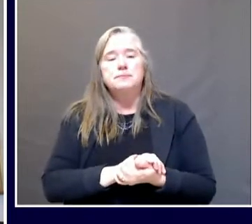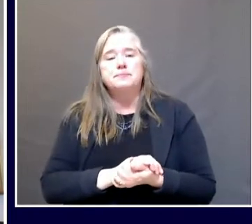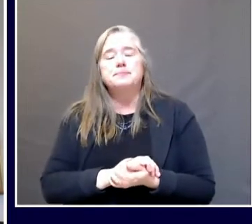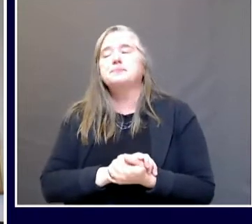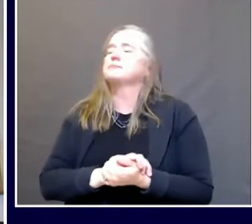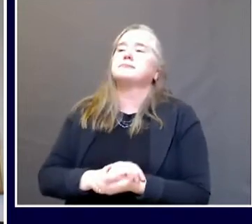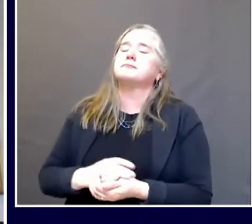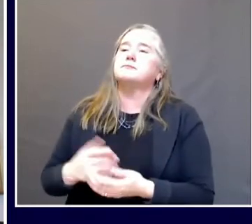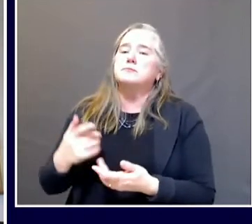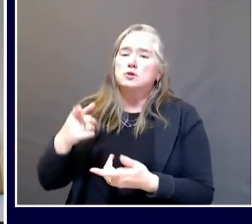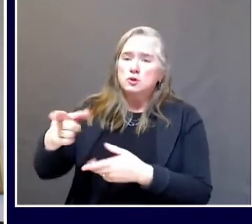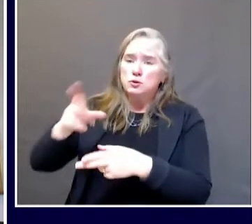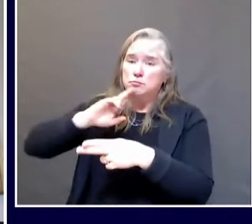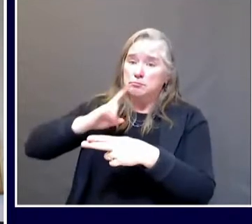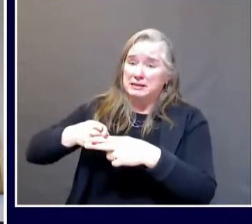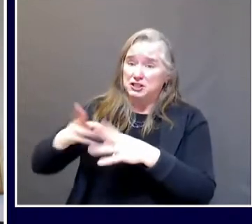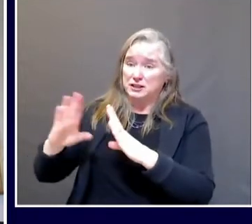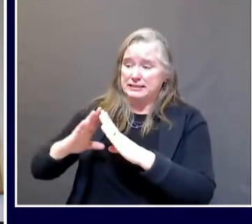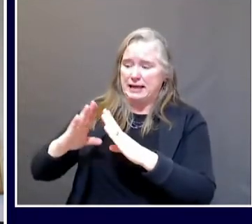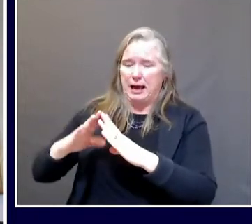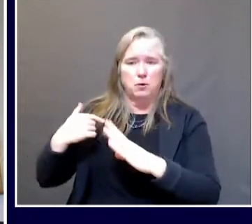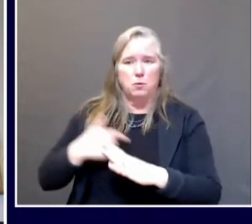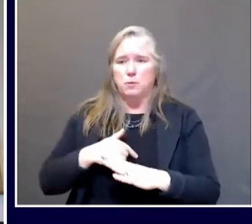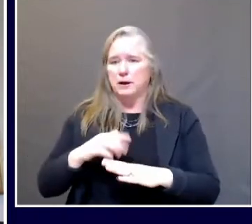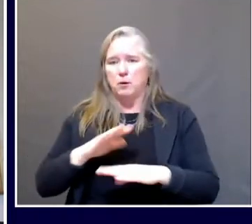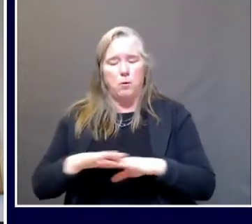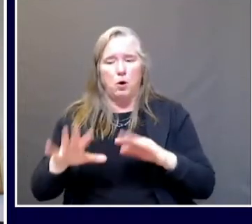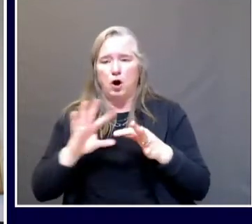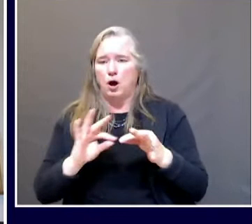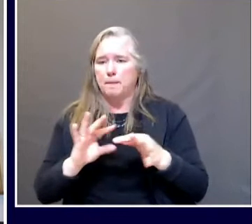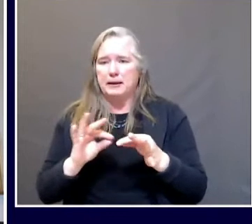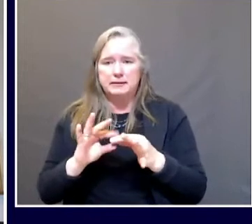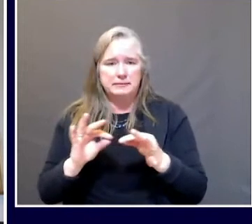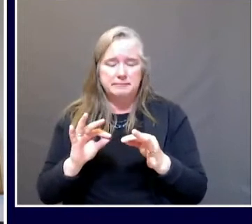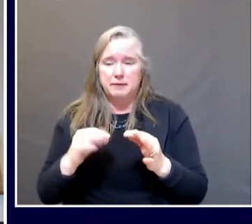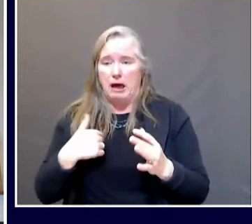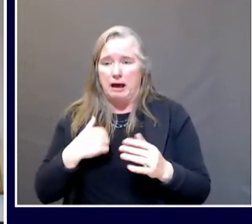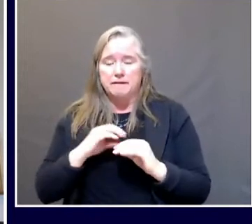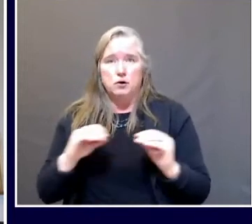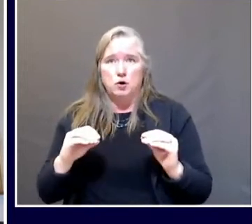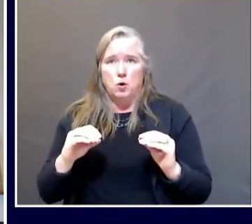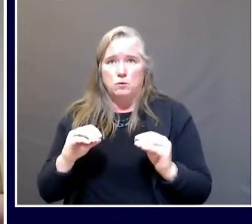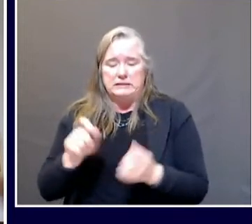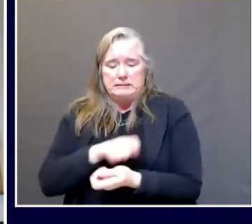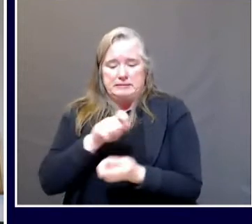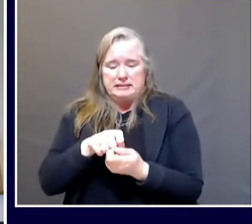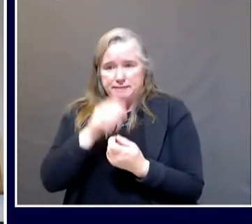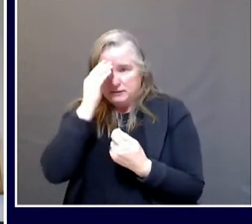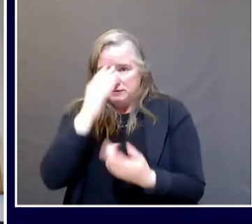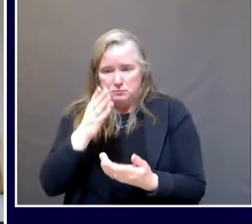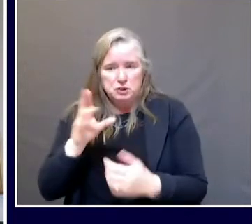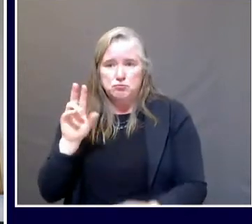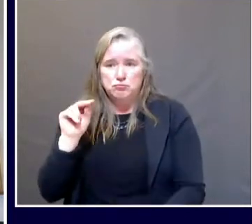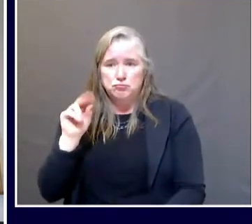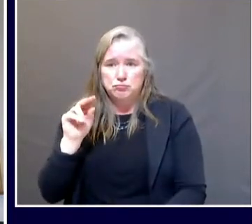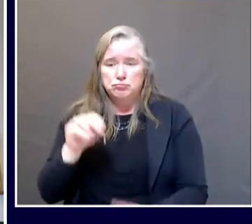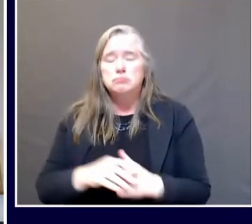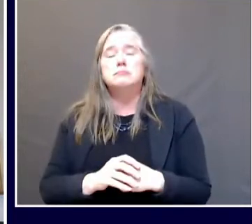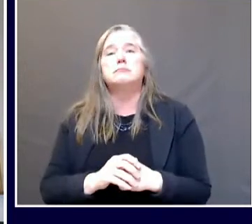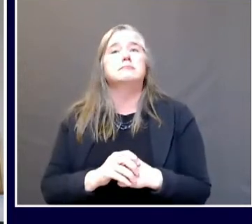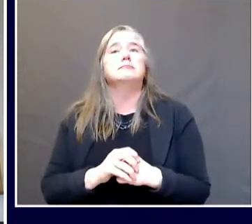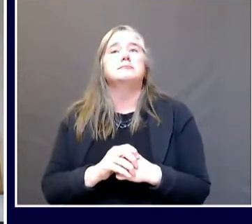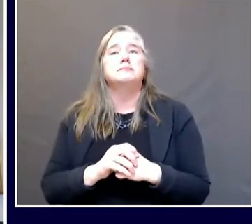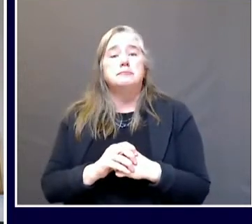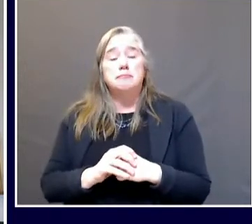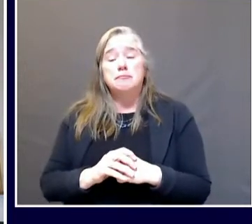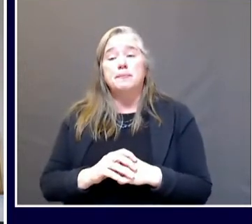the location. I don't have any direct information around that. What we've urged providers to do